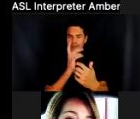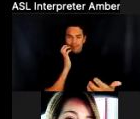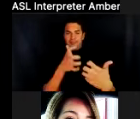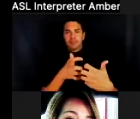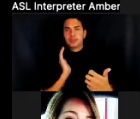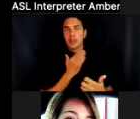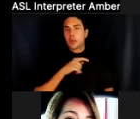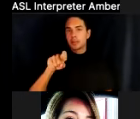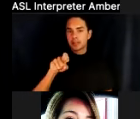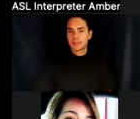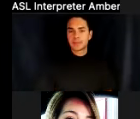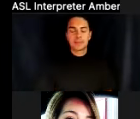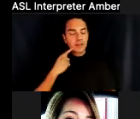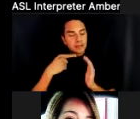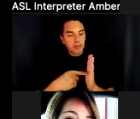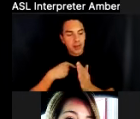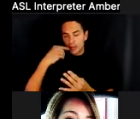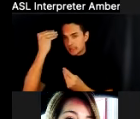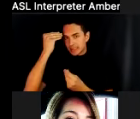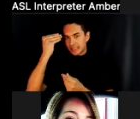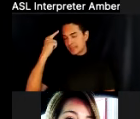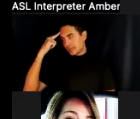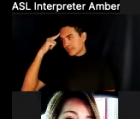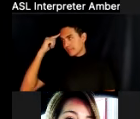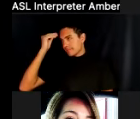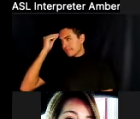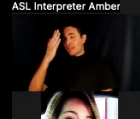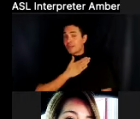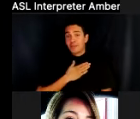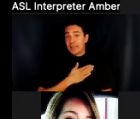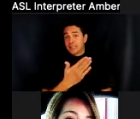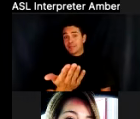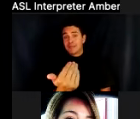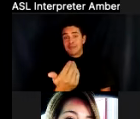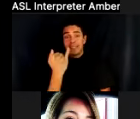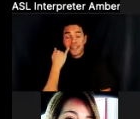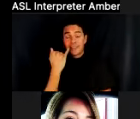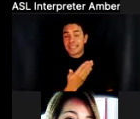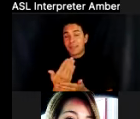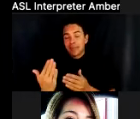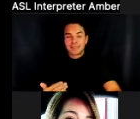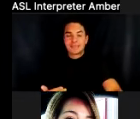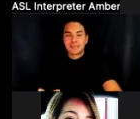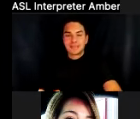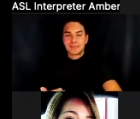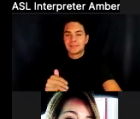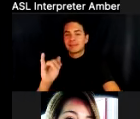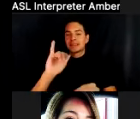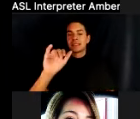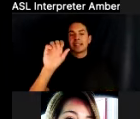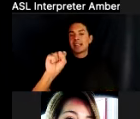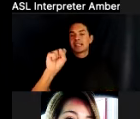needs. So the example I was kind of thinking of in my head, and feel free to throw in the chat if you guys have something else, but like SDVCJ,